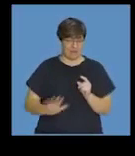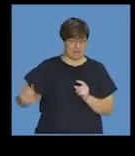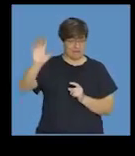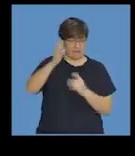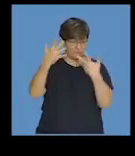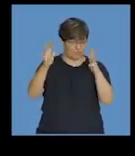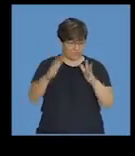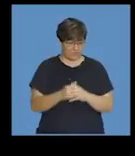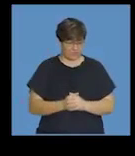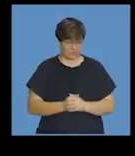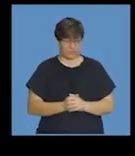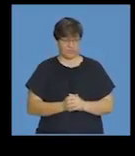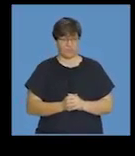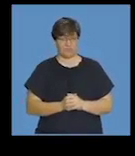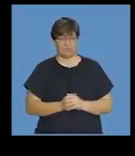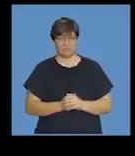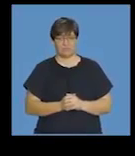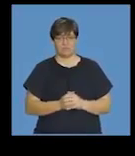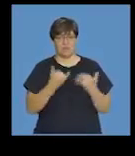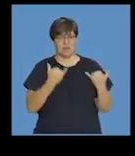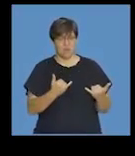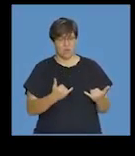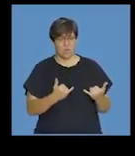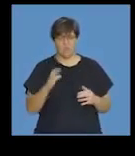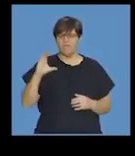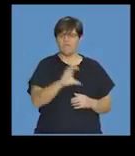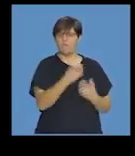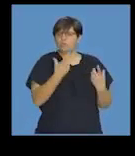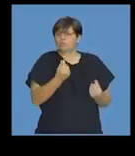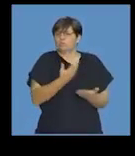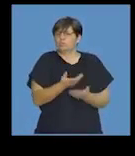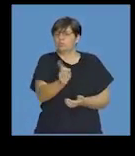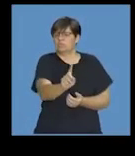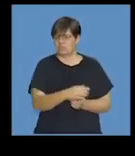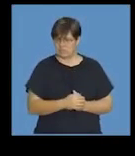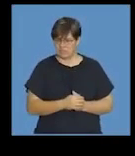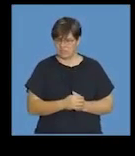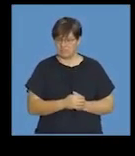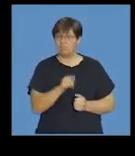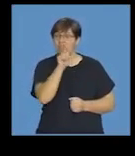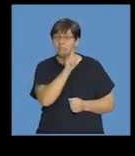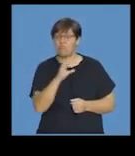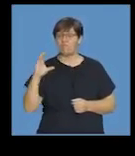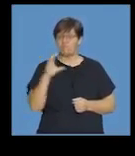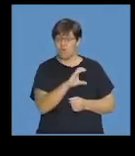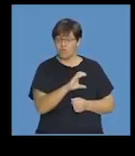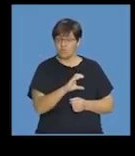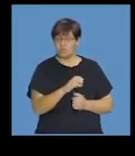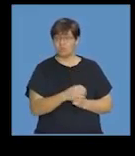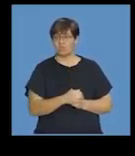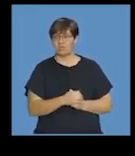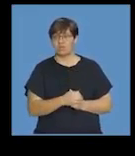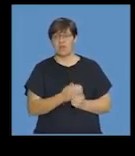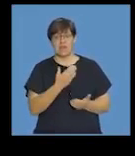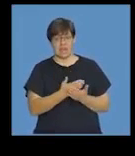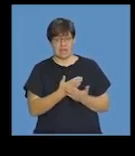that earlier. So over here, what can a force do? A force can cause